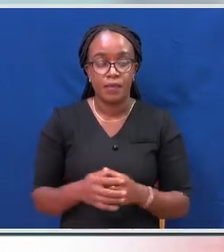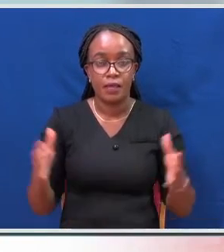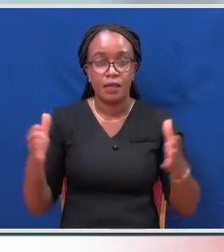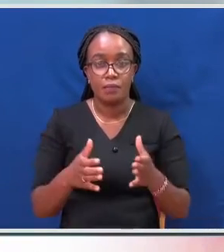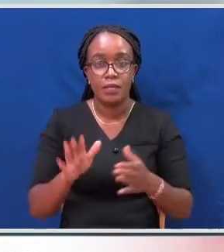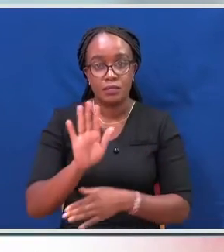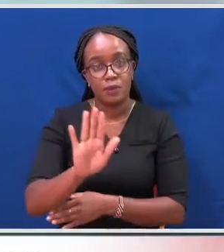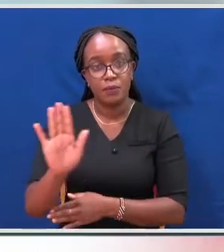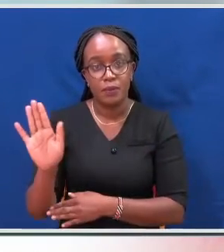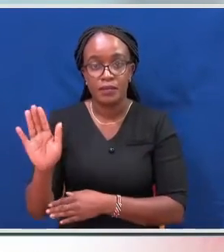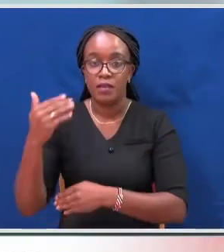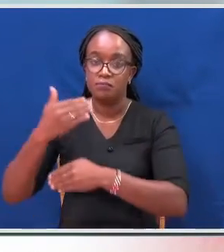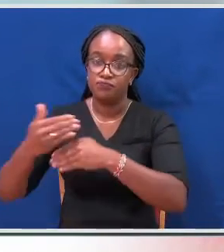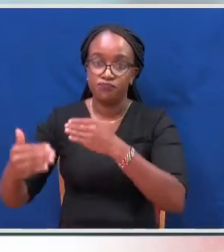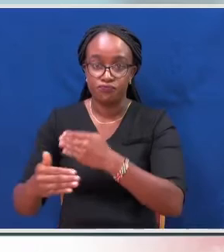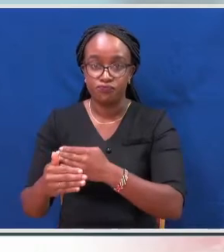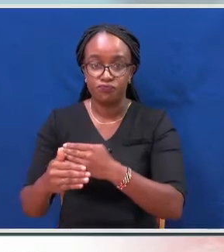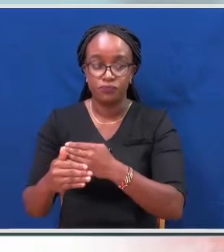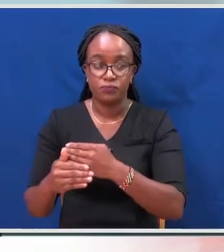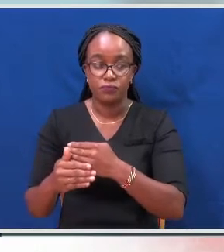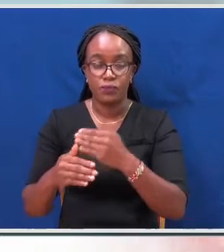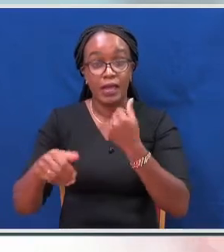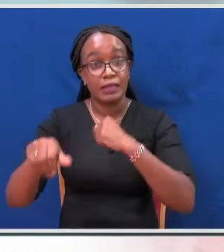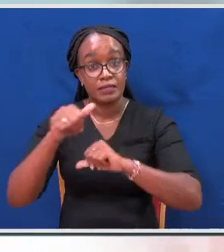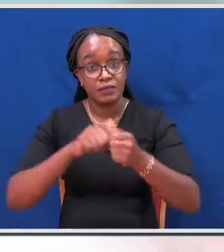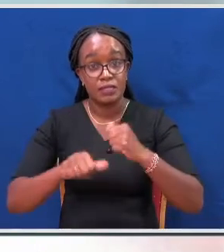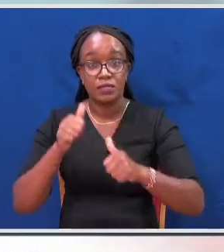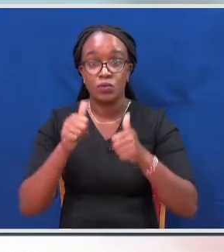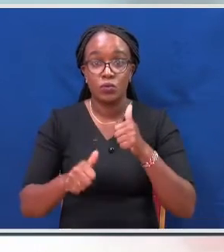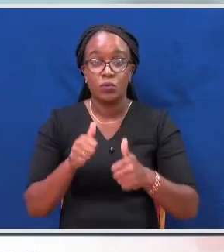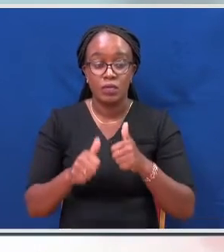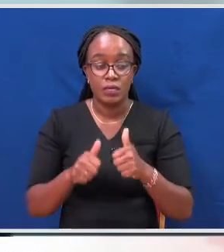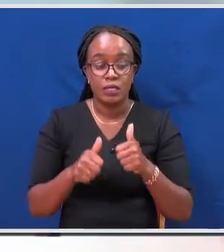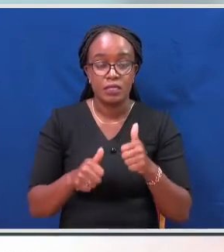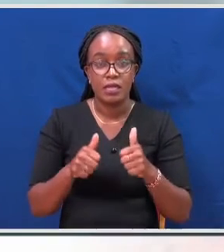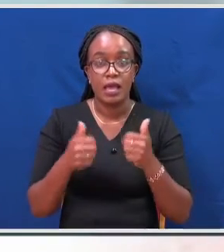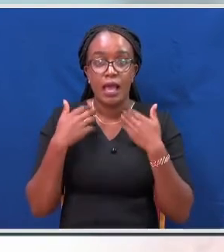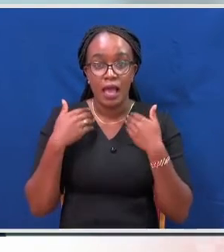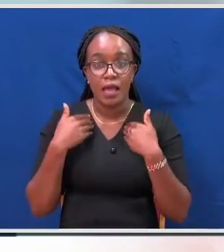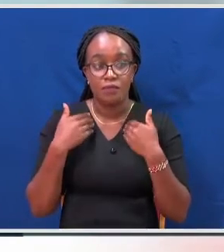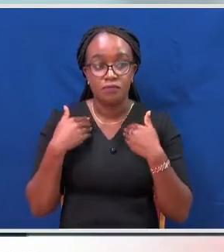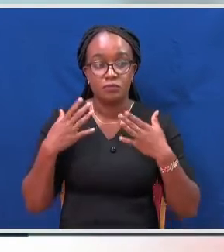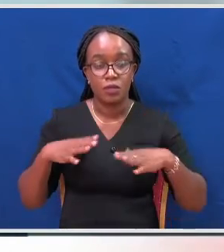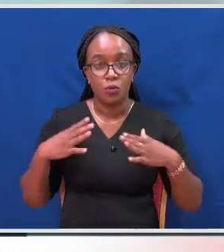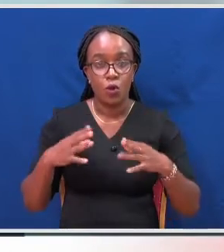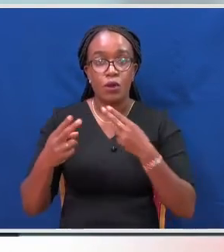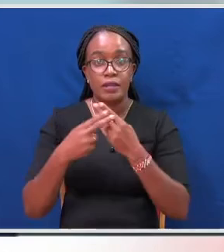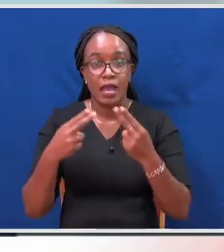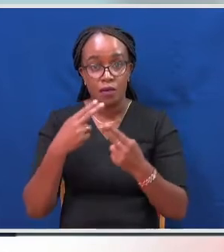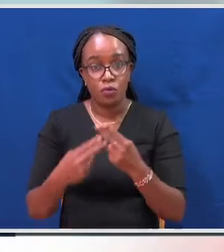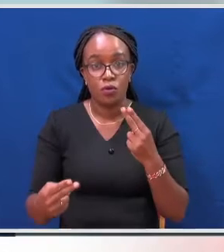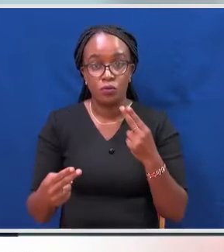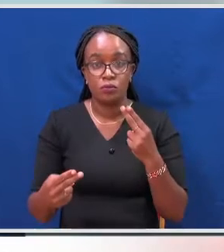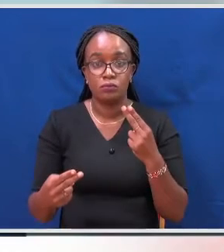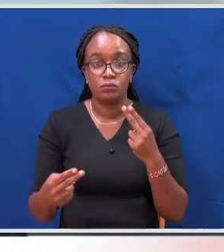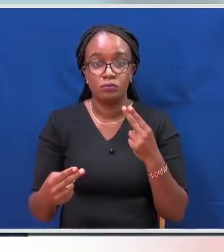that kind. There are also construction activities that also have got employees that are on double shifts. Now,